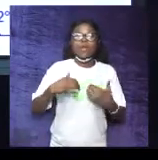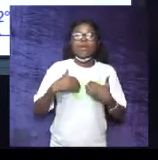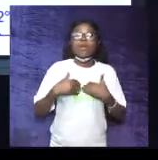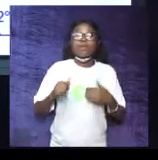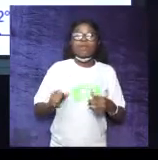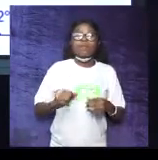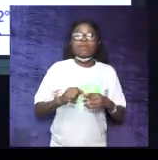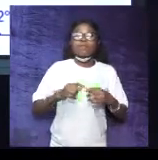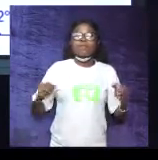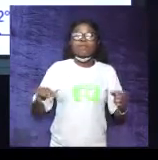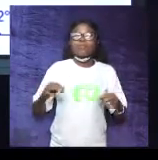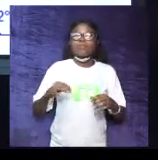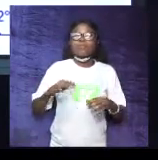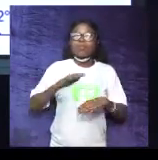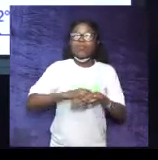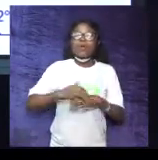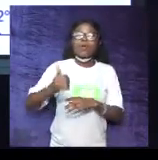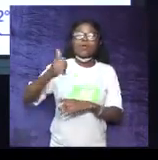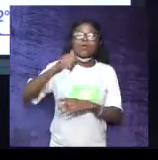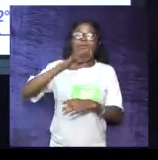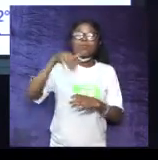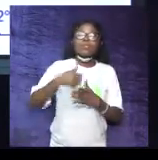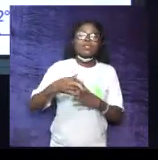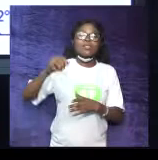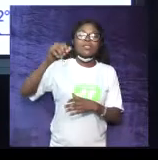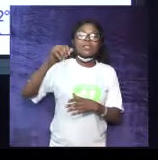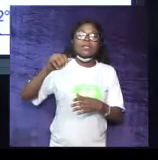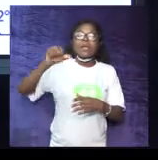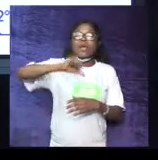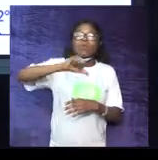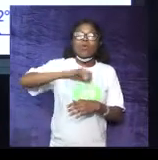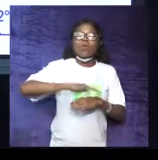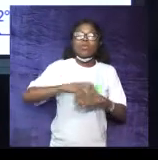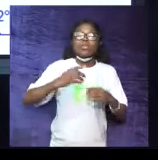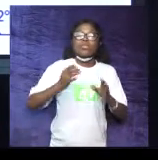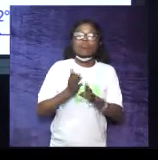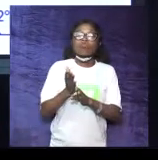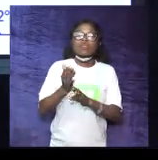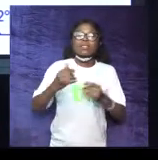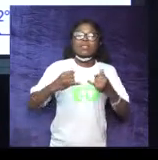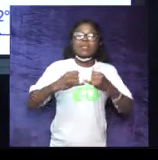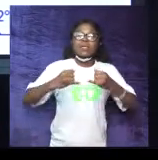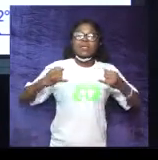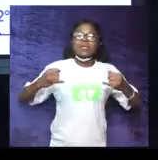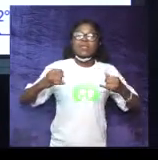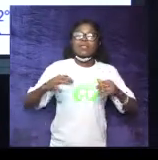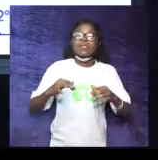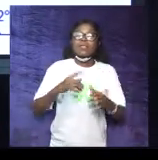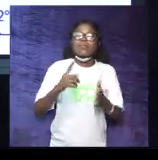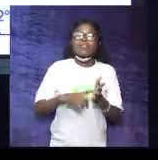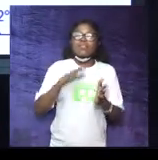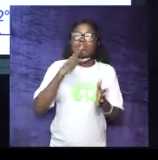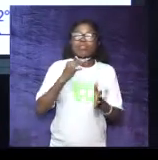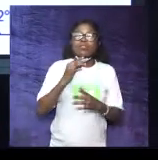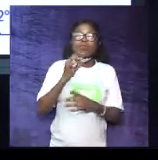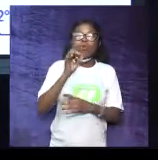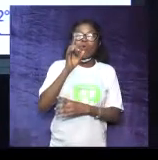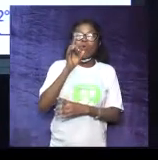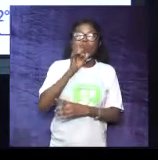line. All the angle on a straight line will give you 180. So if this is